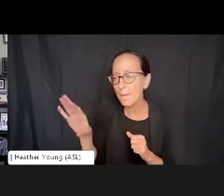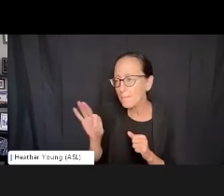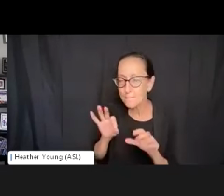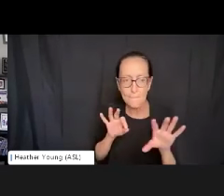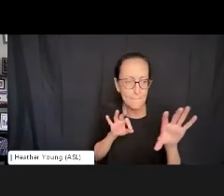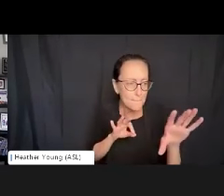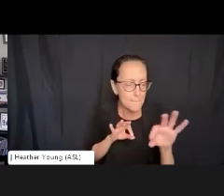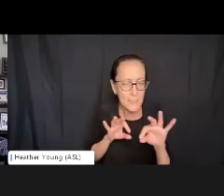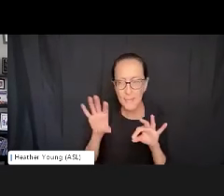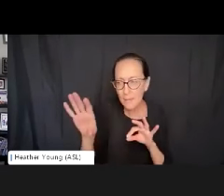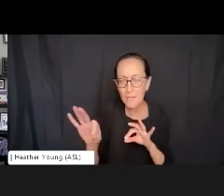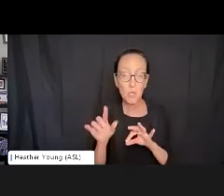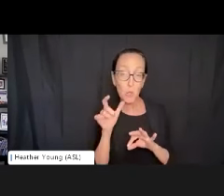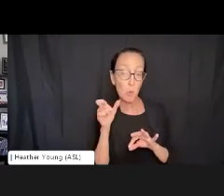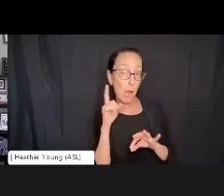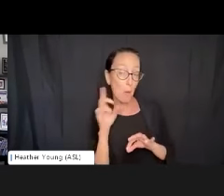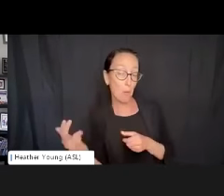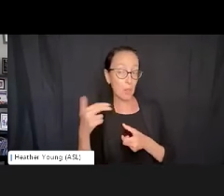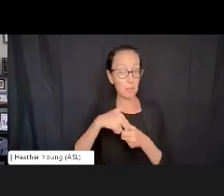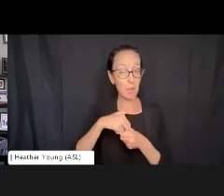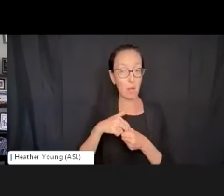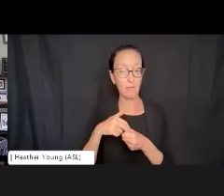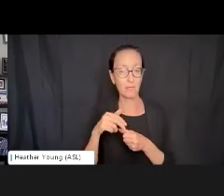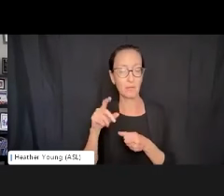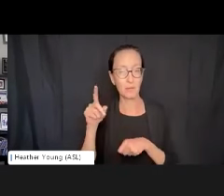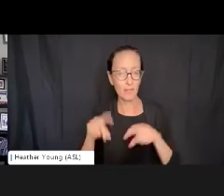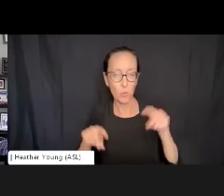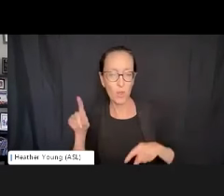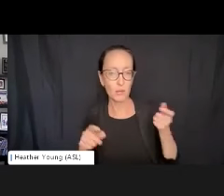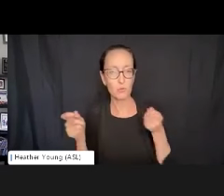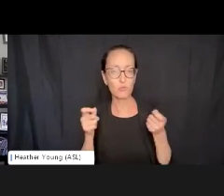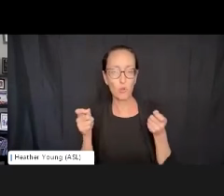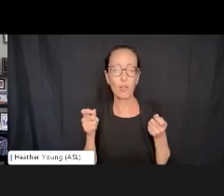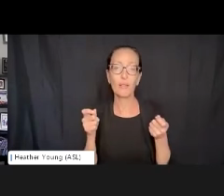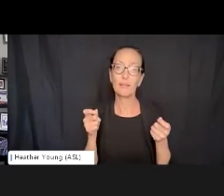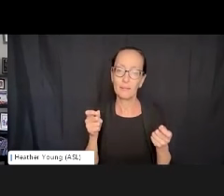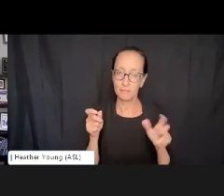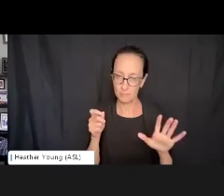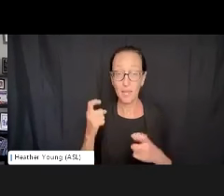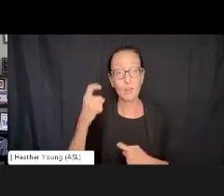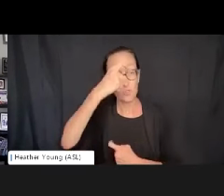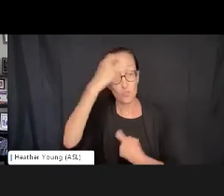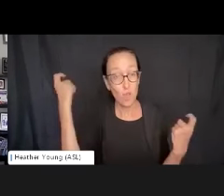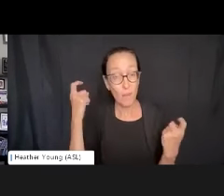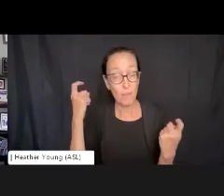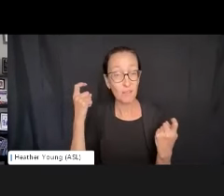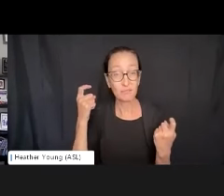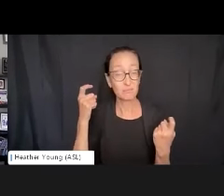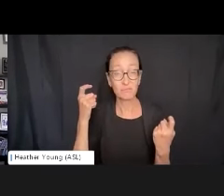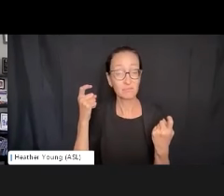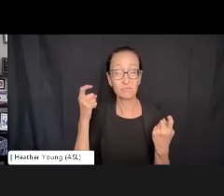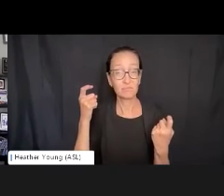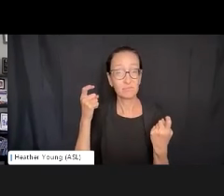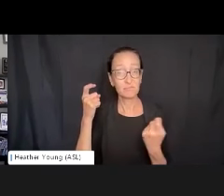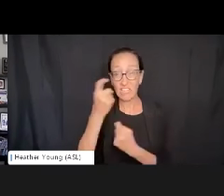of people that would participate in a randomized control trial? In the trauma field, actually, that's not necessarily the